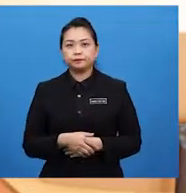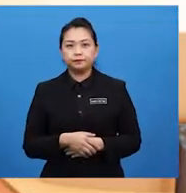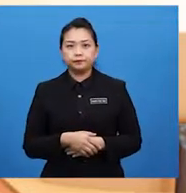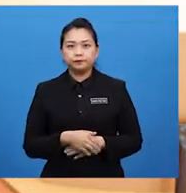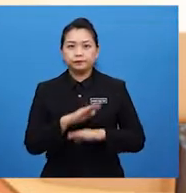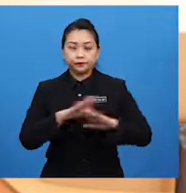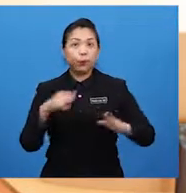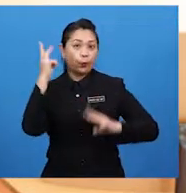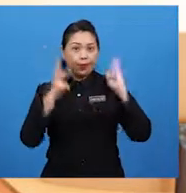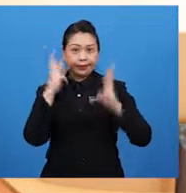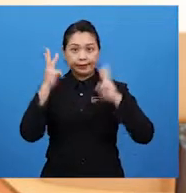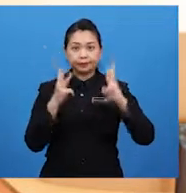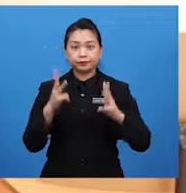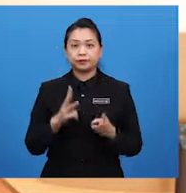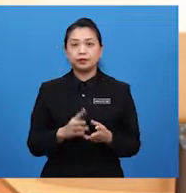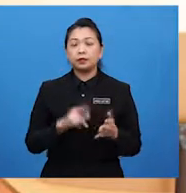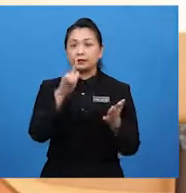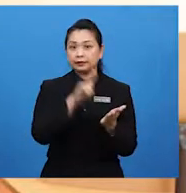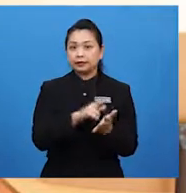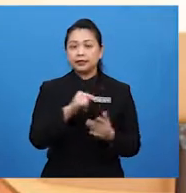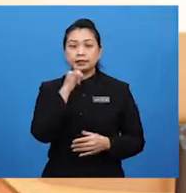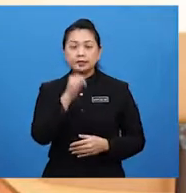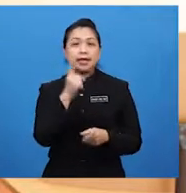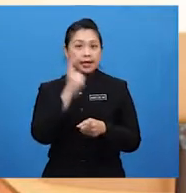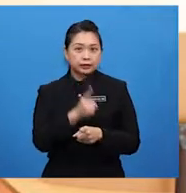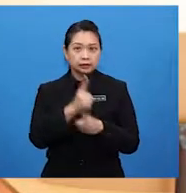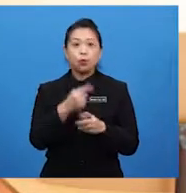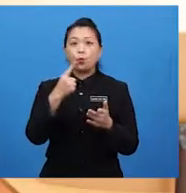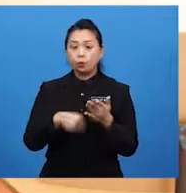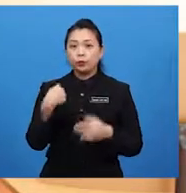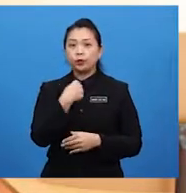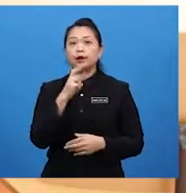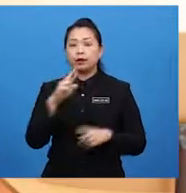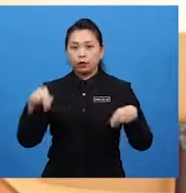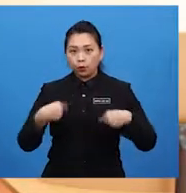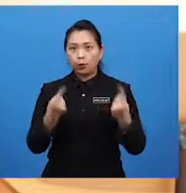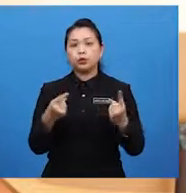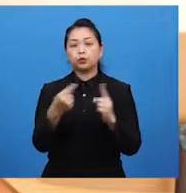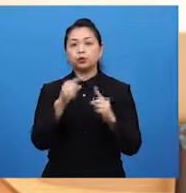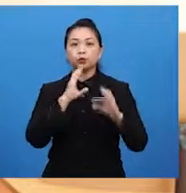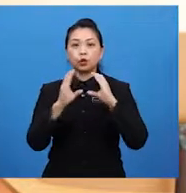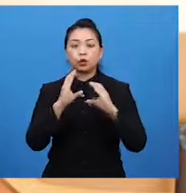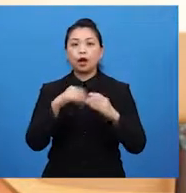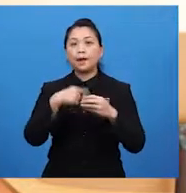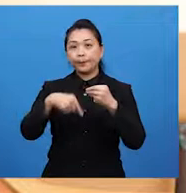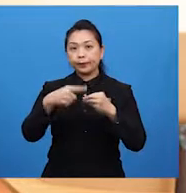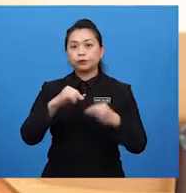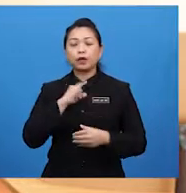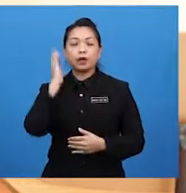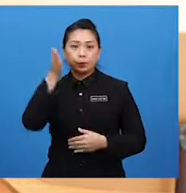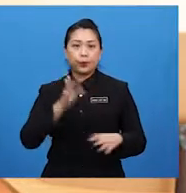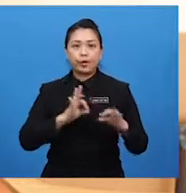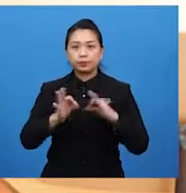don't worry, that is exactly what we are going to talk about today. I will explain to